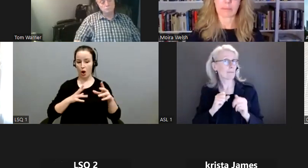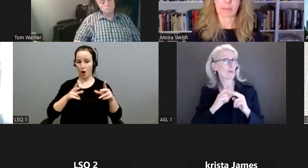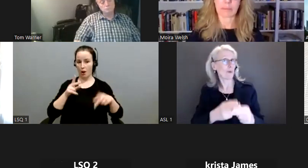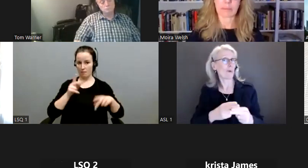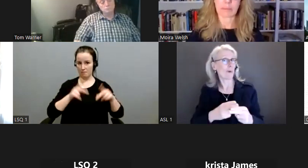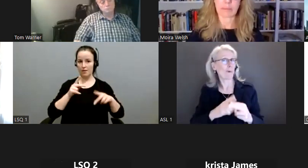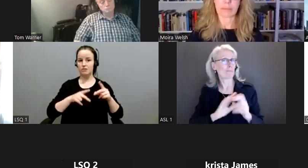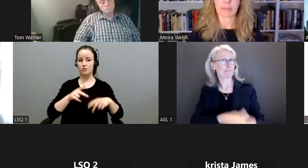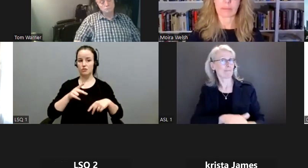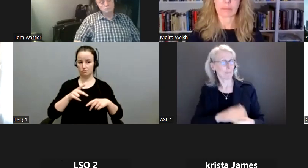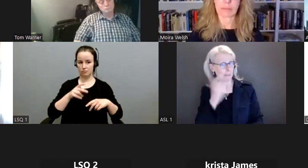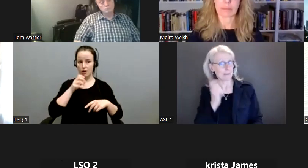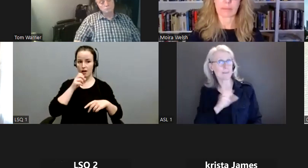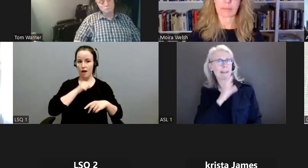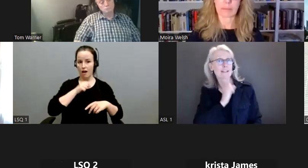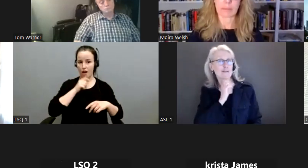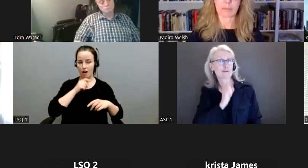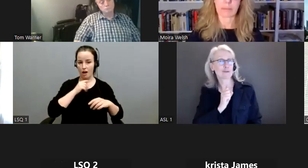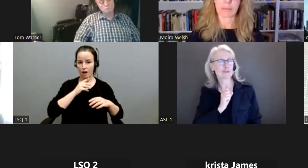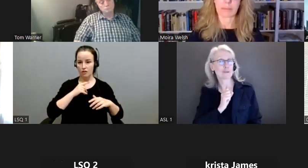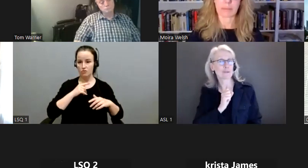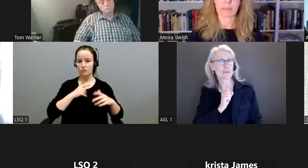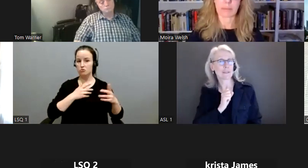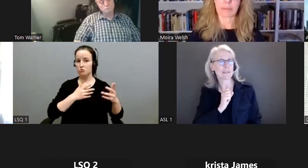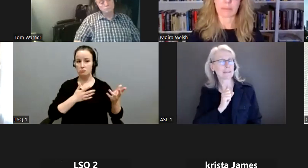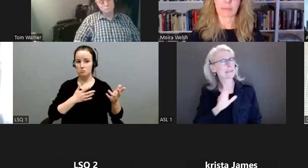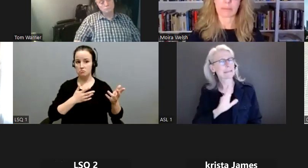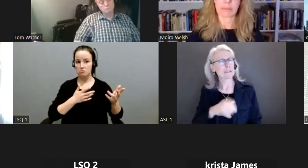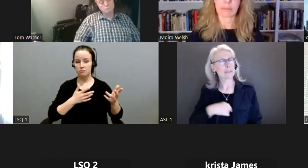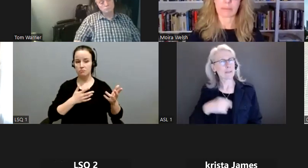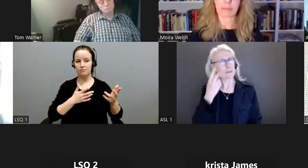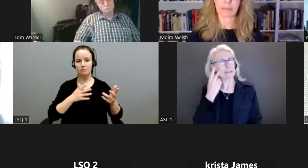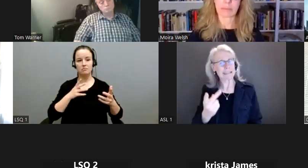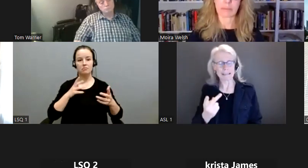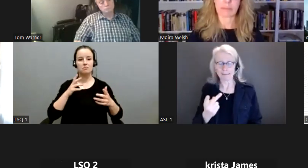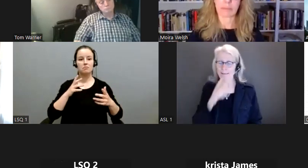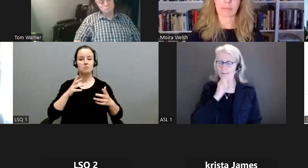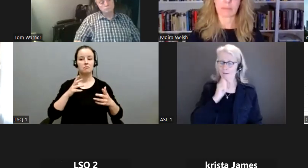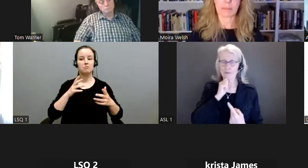We have to see the world in a different way. And